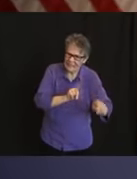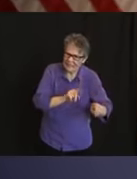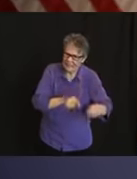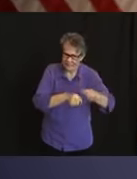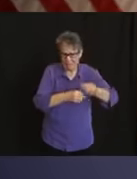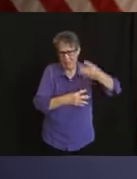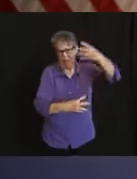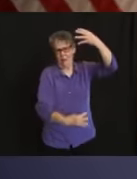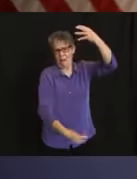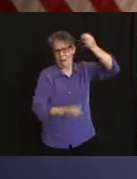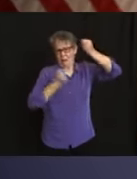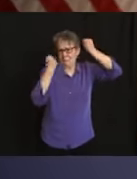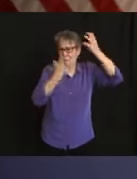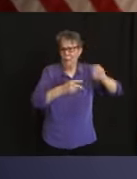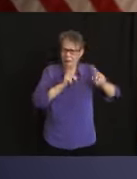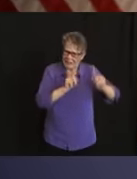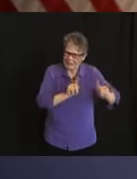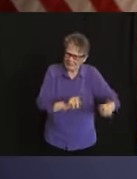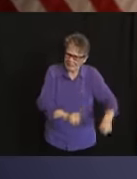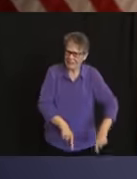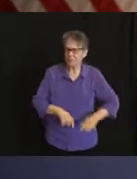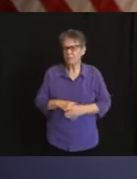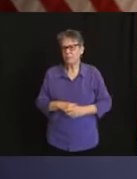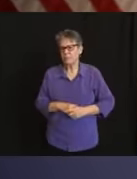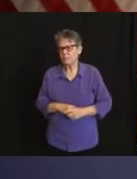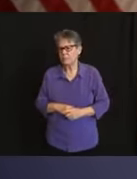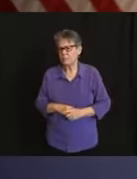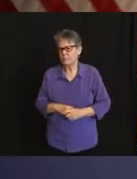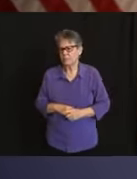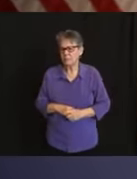Friday. Does that sound about right? We'll come back to you if that's different.